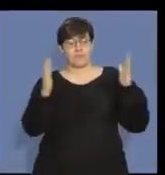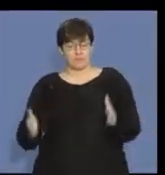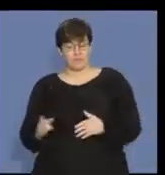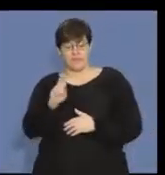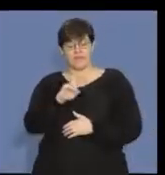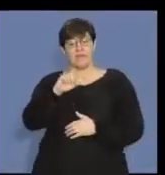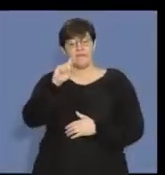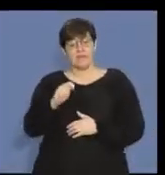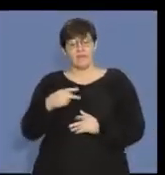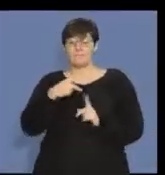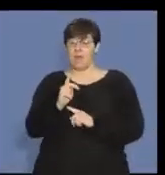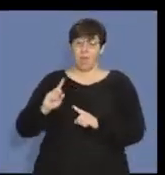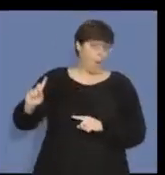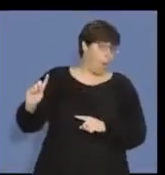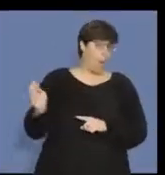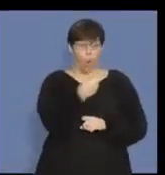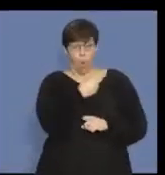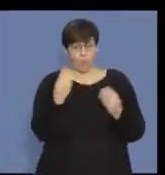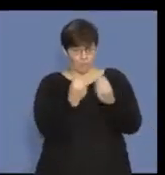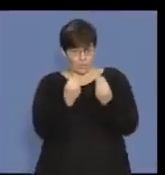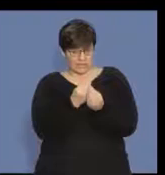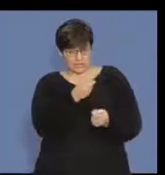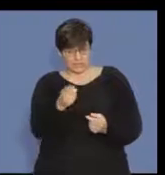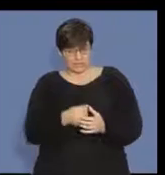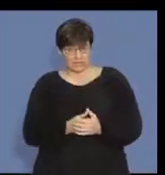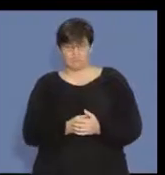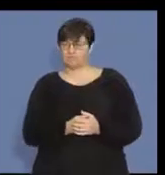Is VAT paid on all items? Explain.